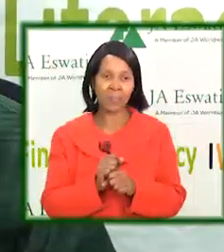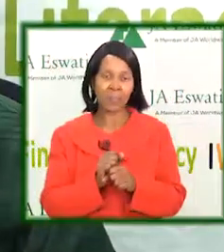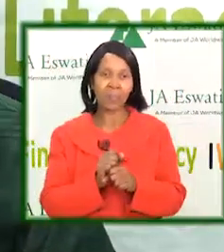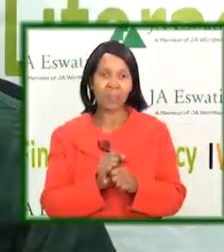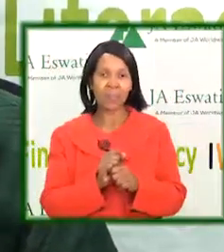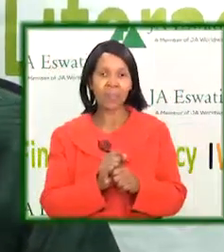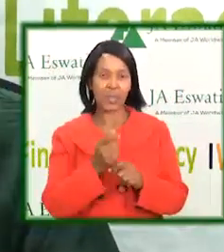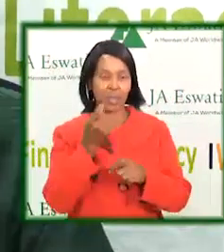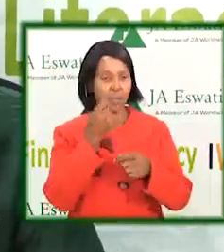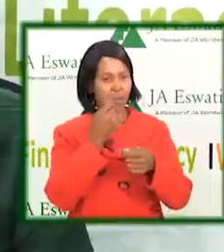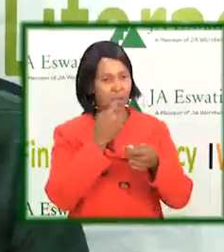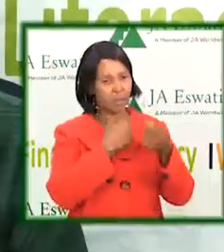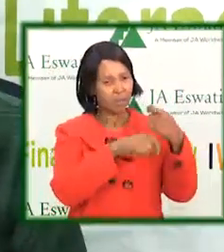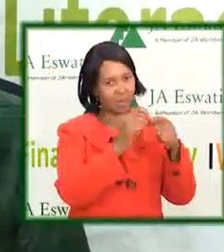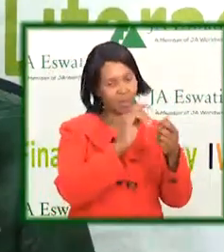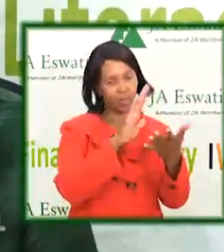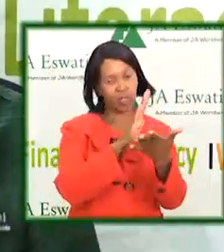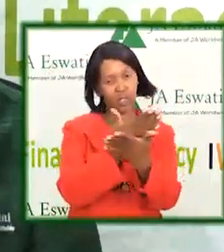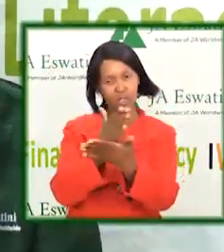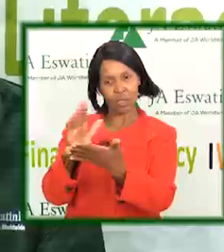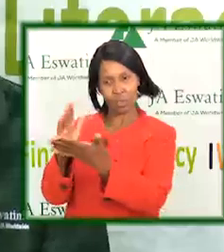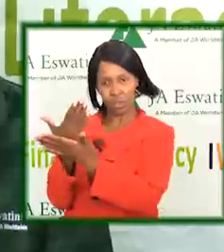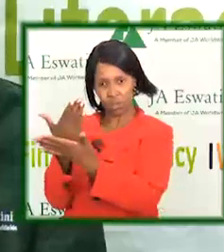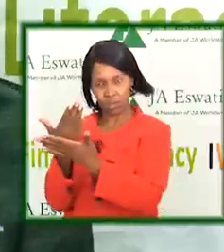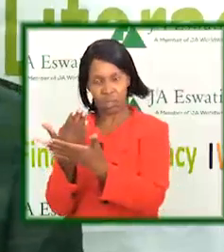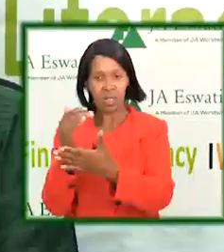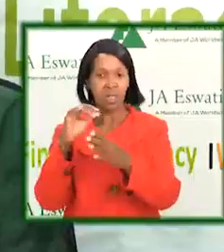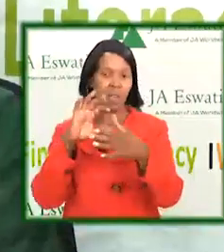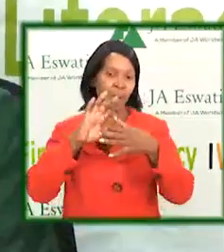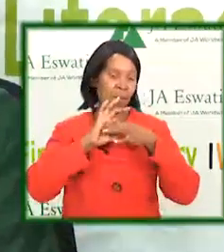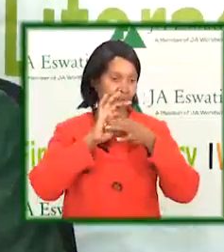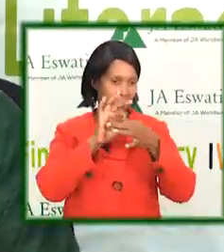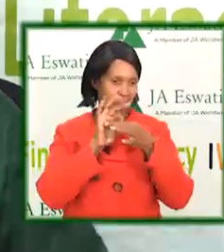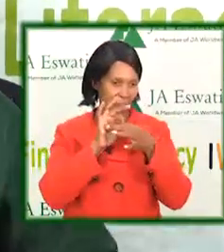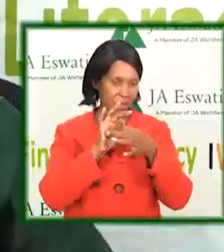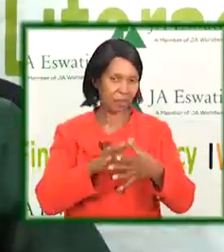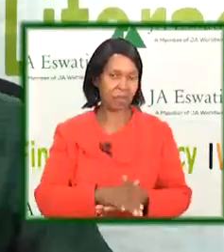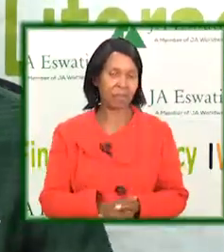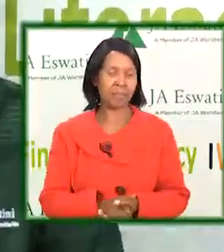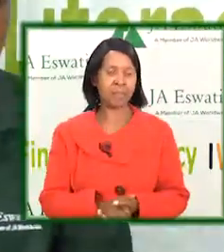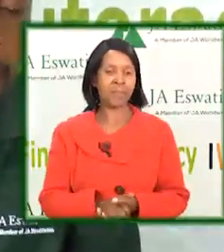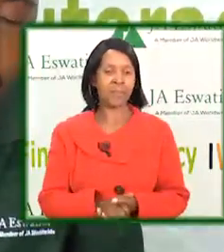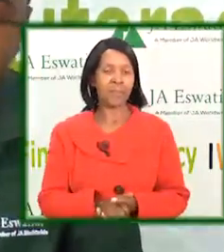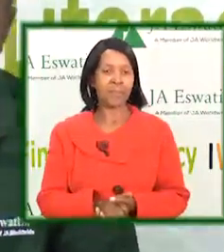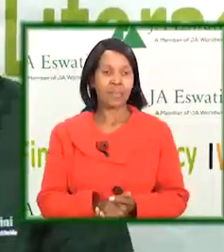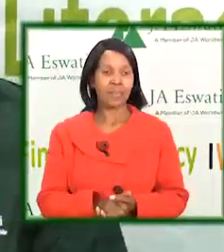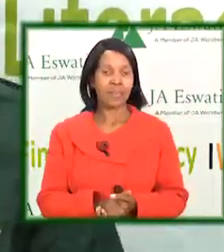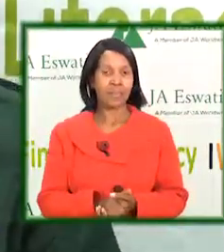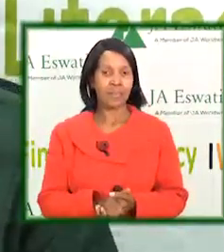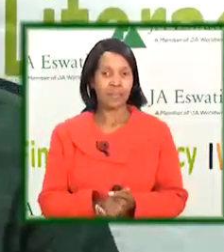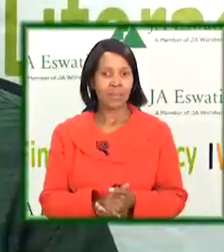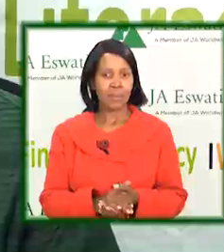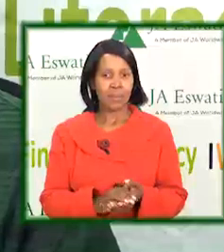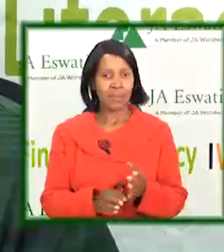shares in your JA mini company. If I'll just start by defining